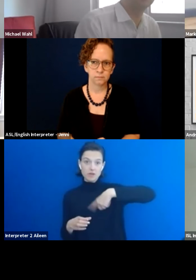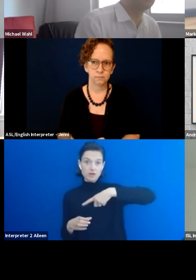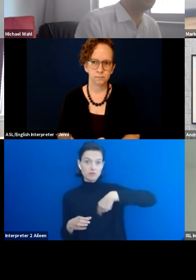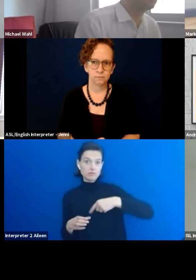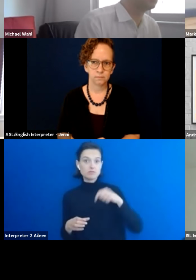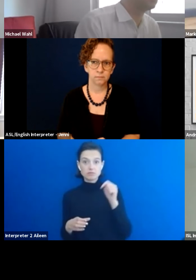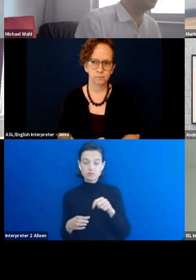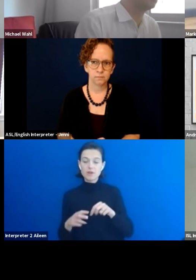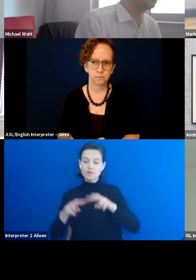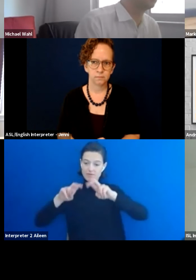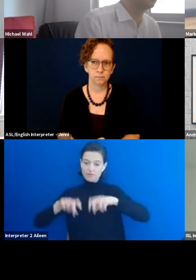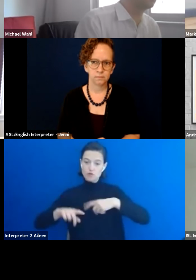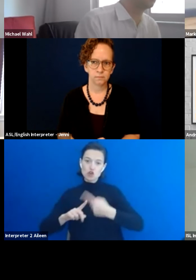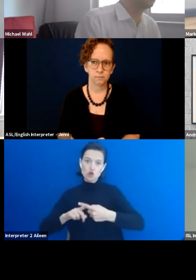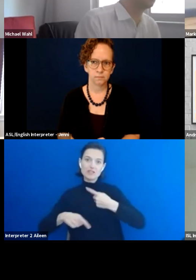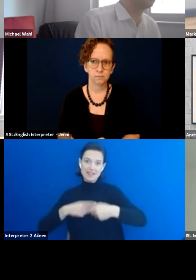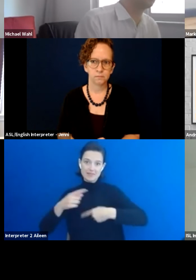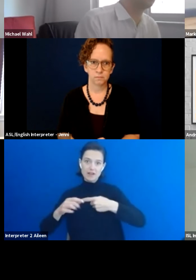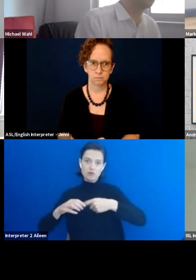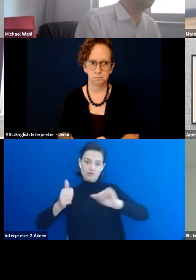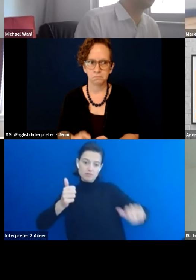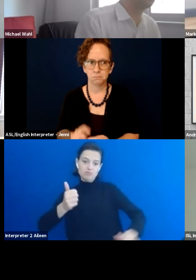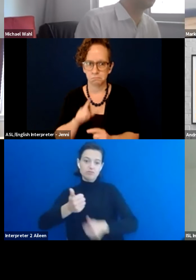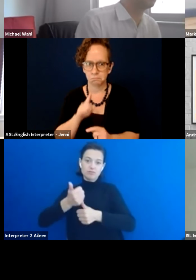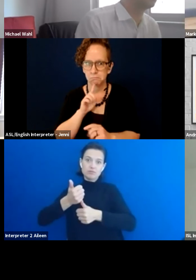Forschung und Entwicklung angegliedert.